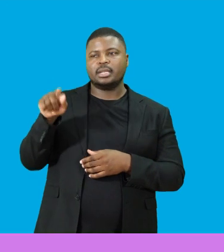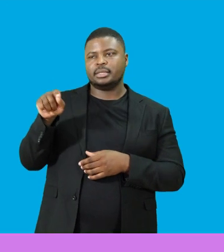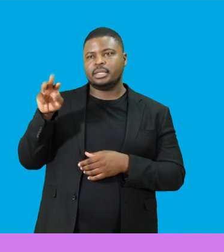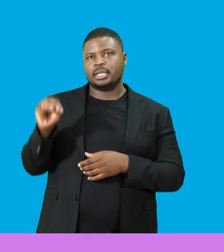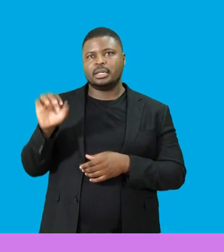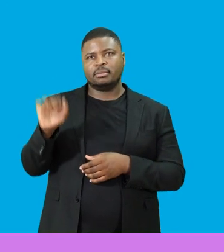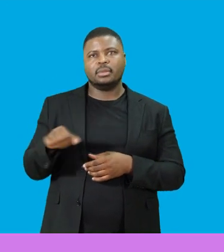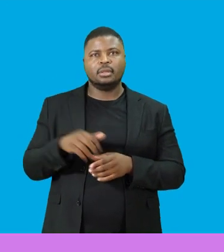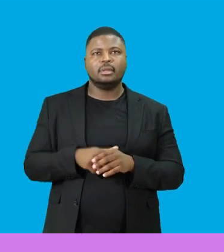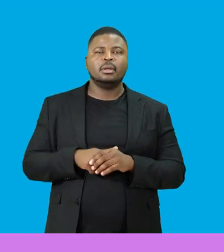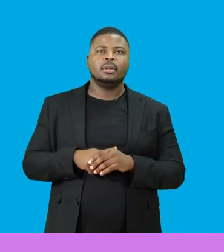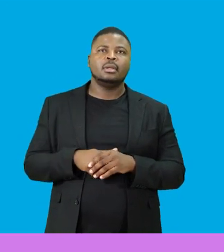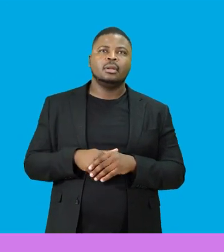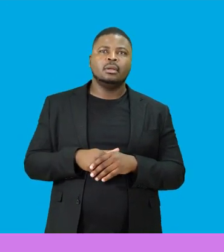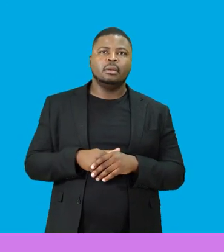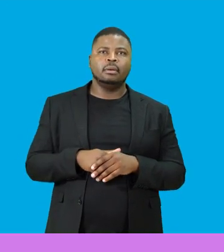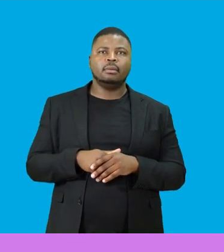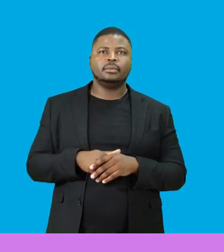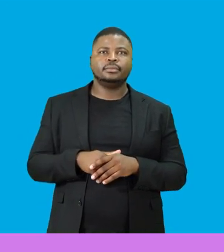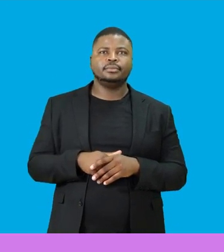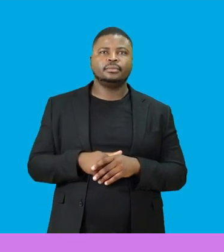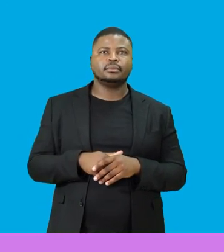ATM. Now we've answered our question.